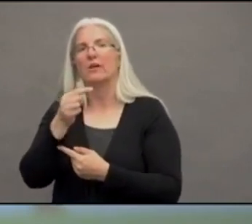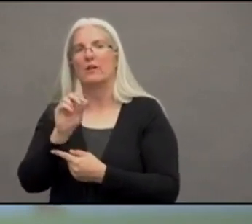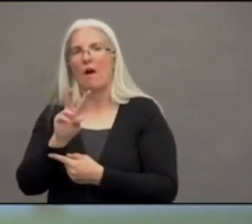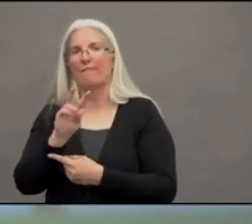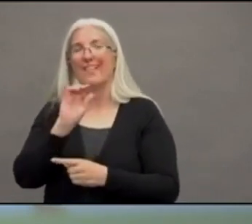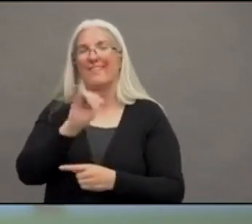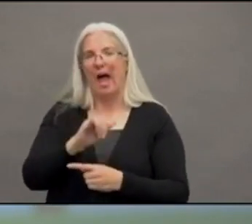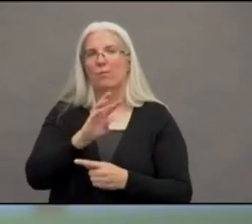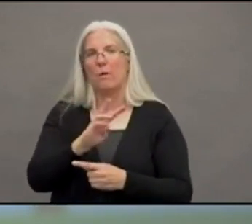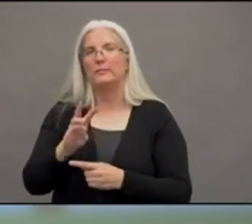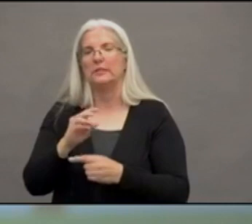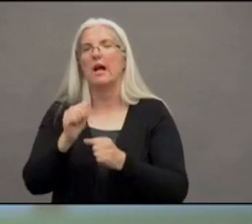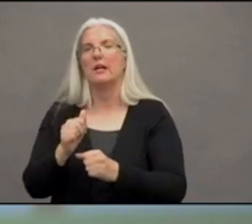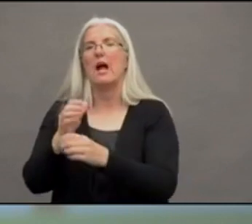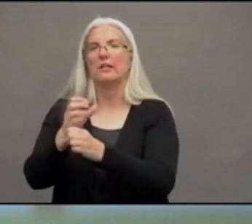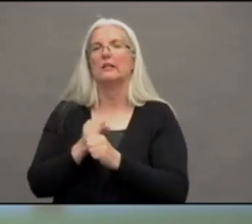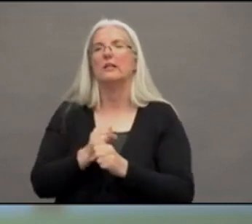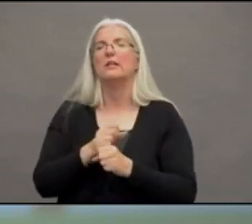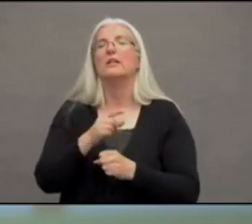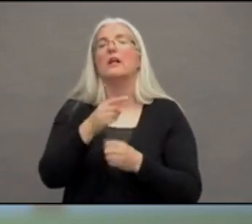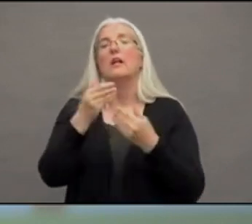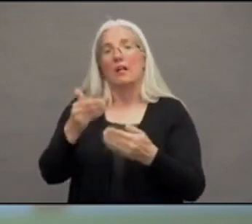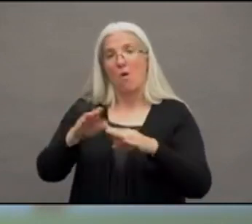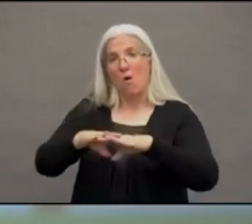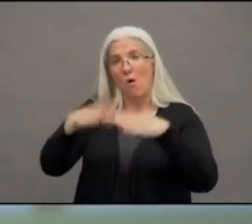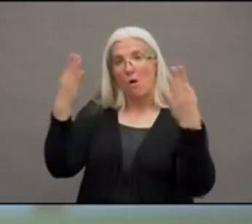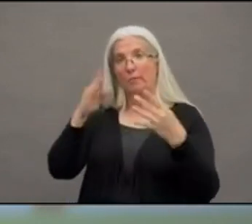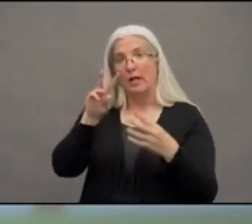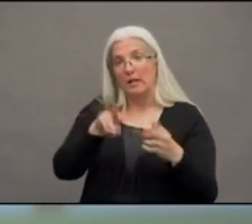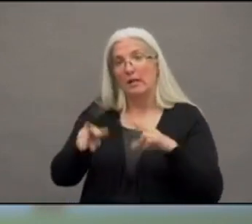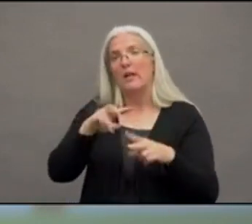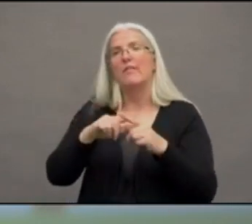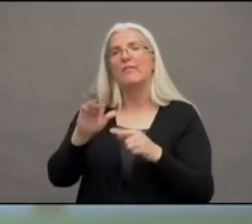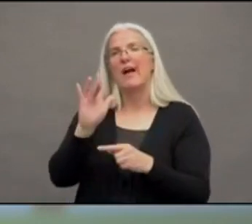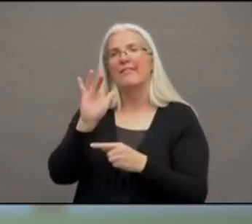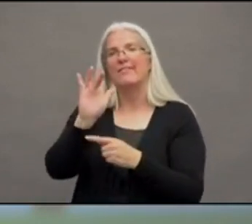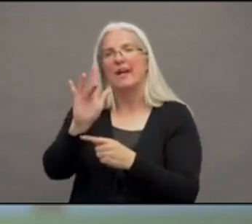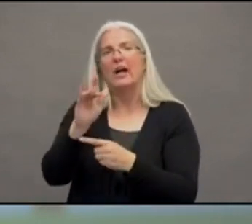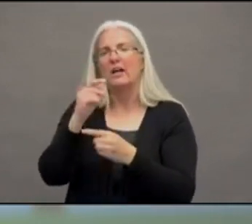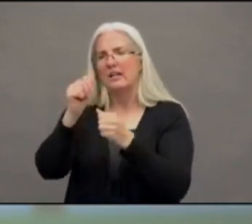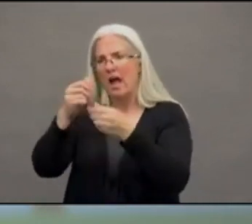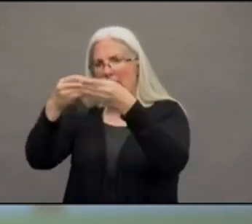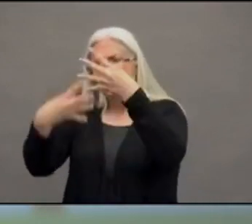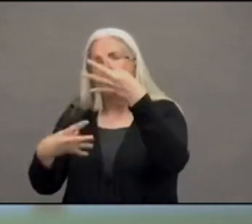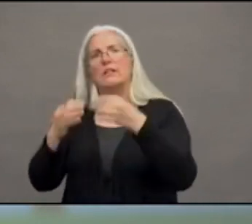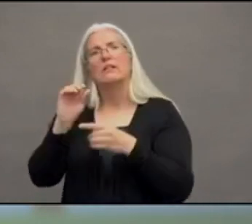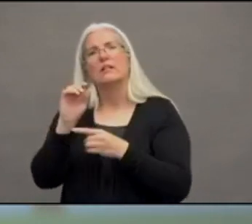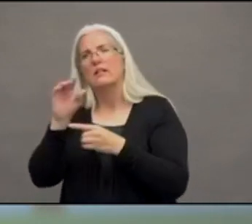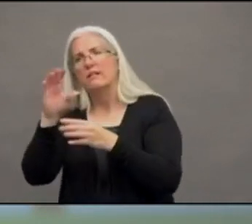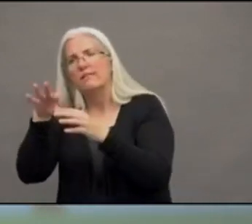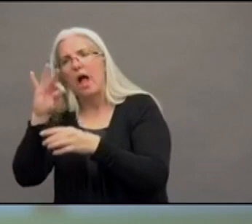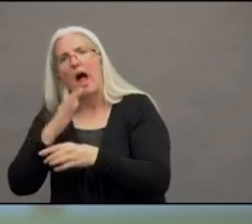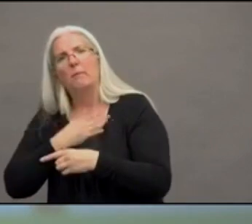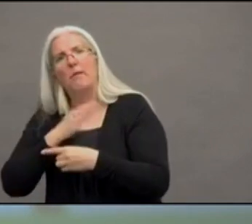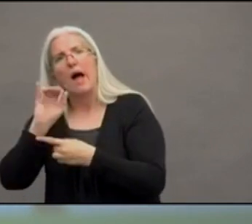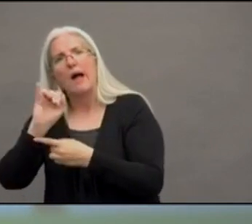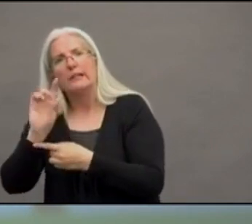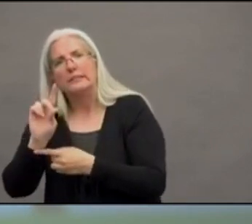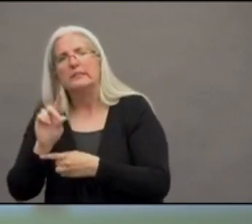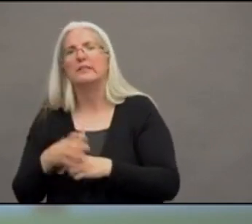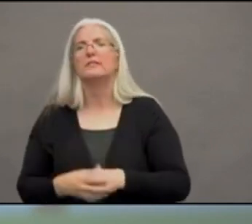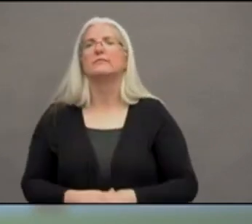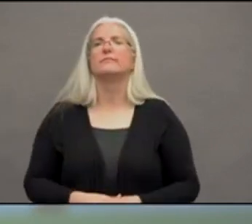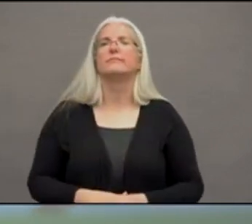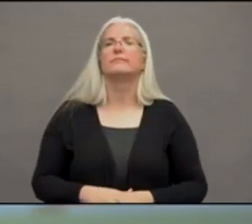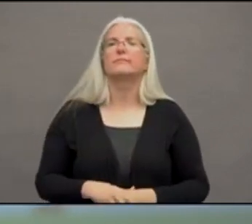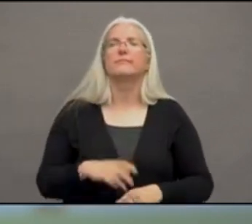information, including your address. But for those who are unhoused or unstably housed or move around a little bit, you can actually